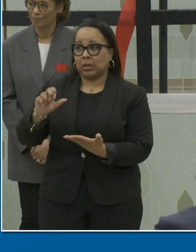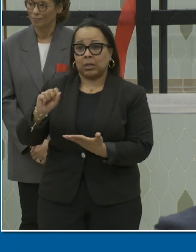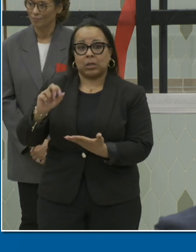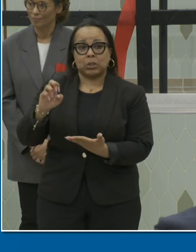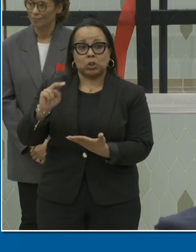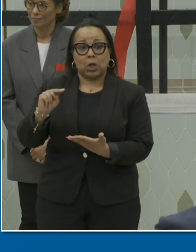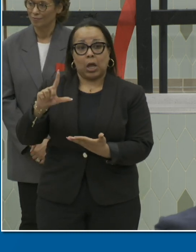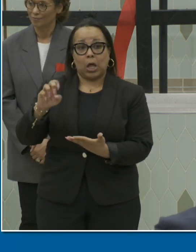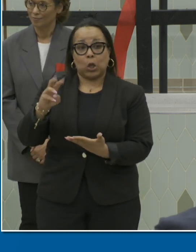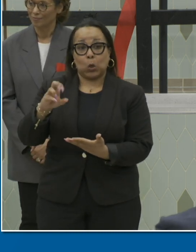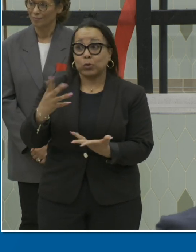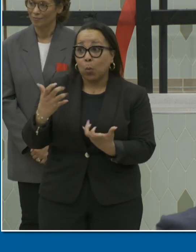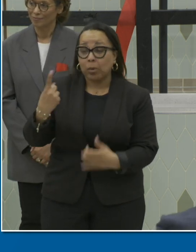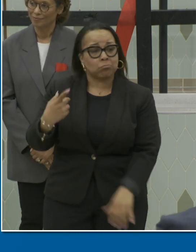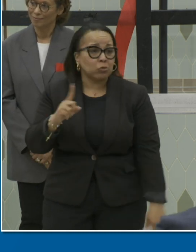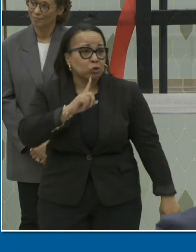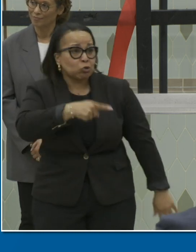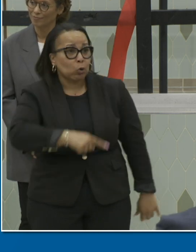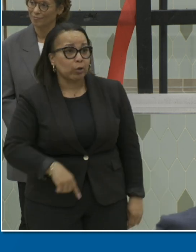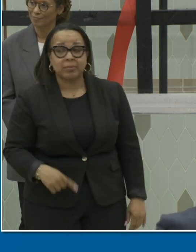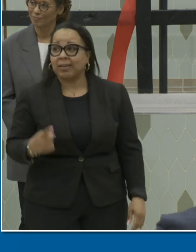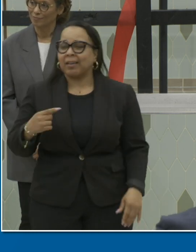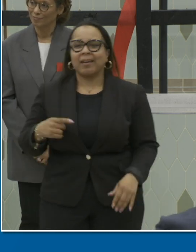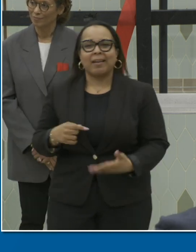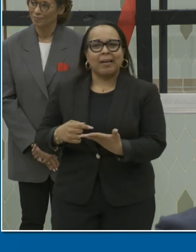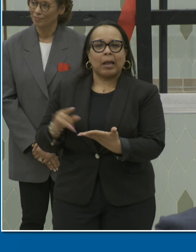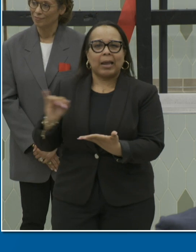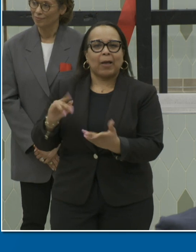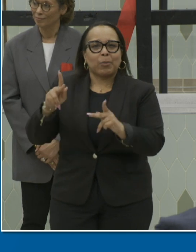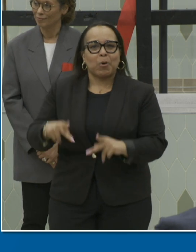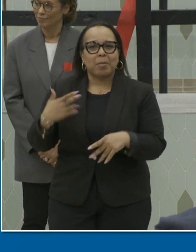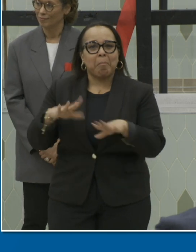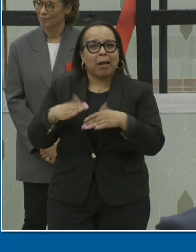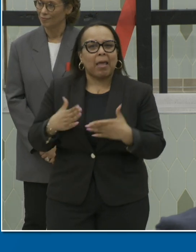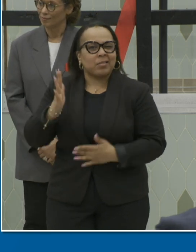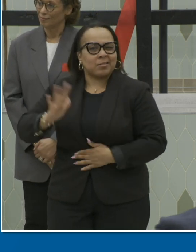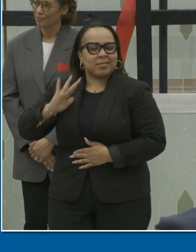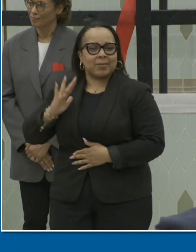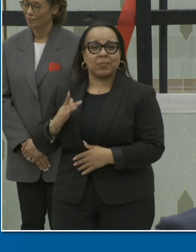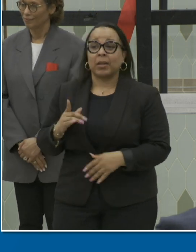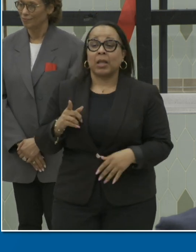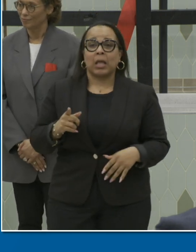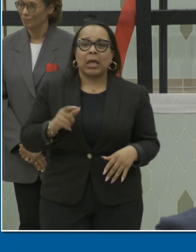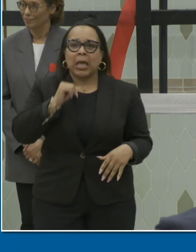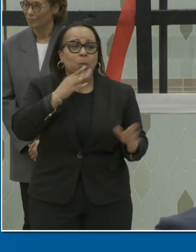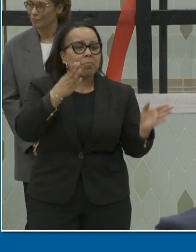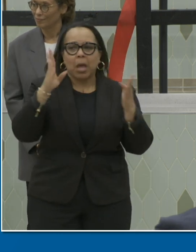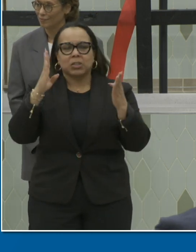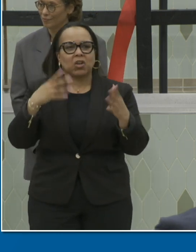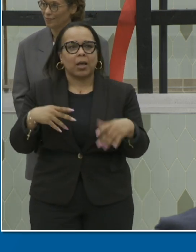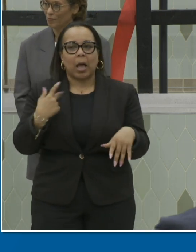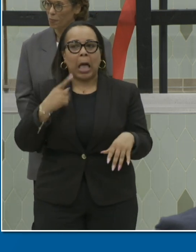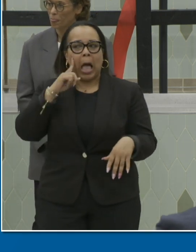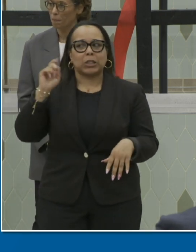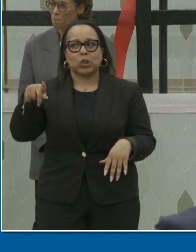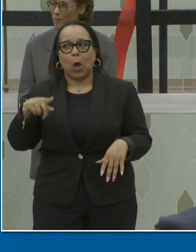Lewis? Yeah, sure. Go ahead. Sean's like that person in my classroom who wasn't quite